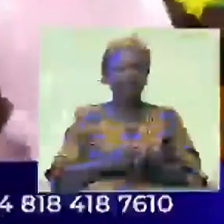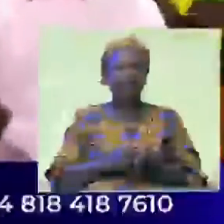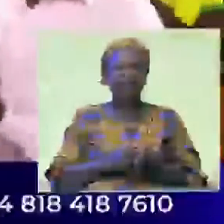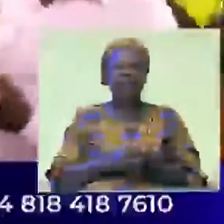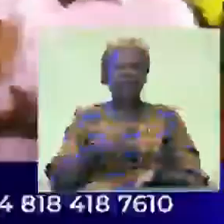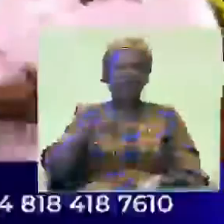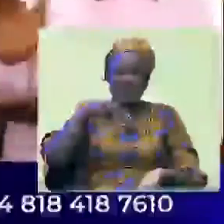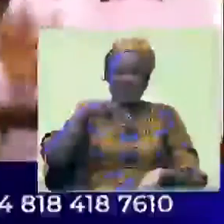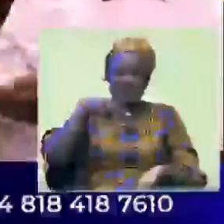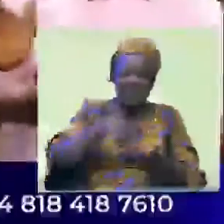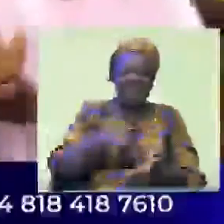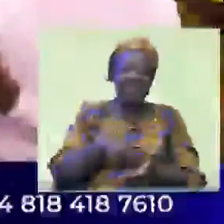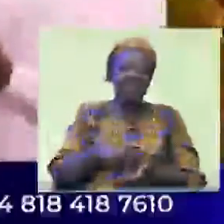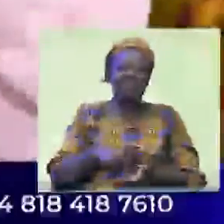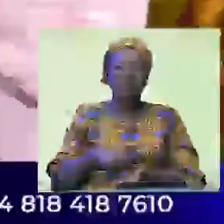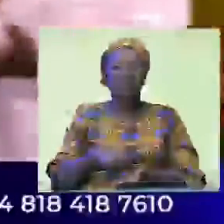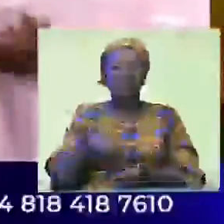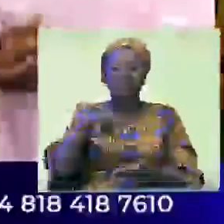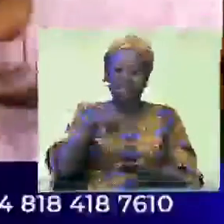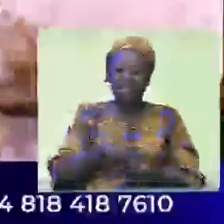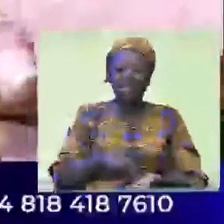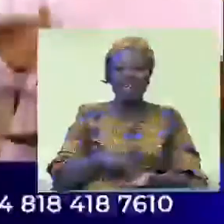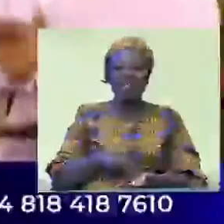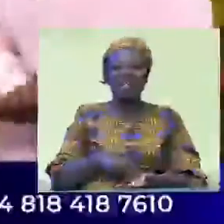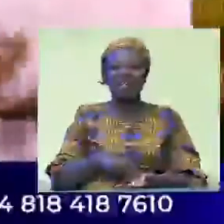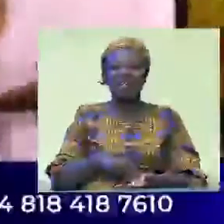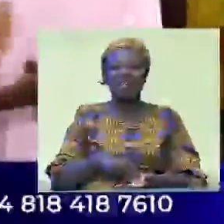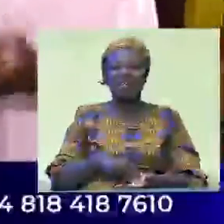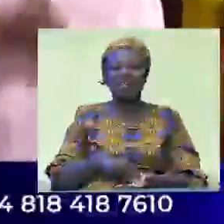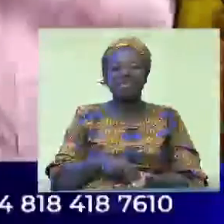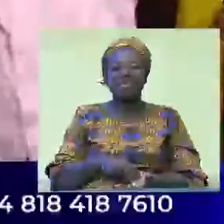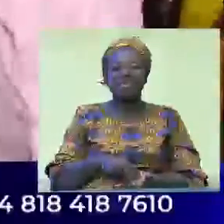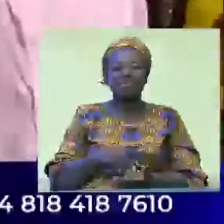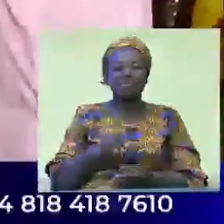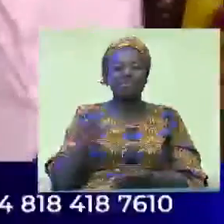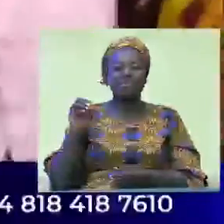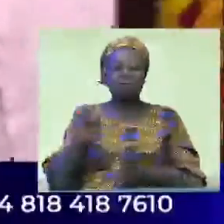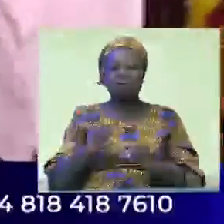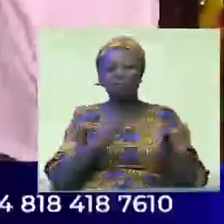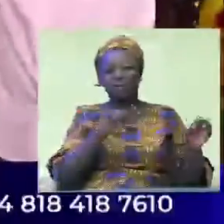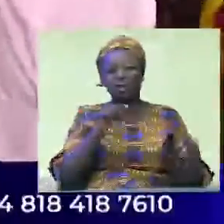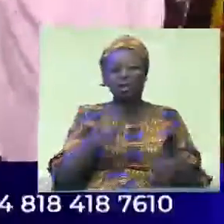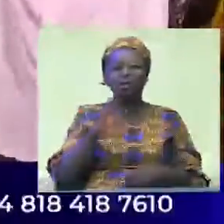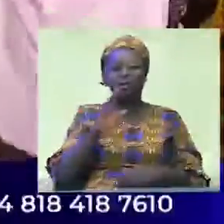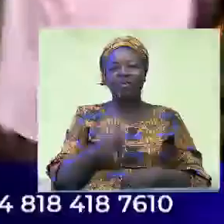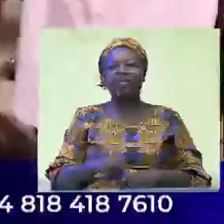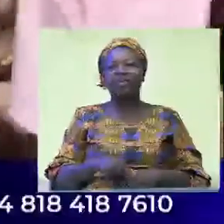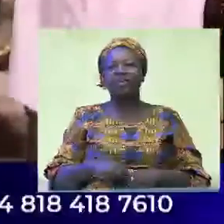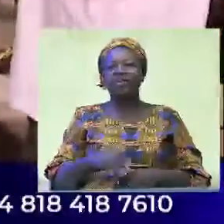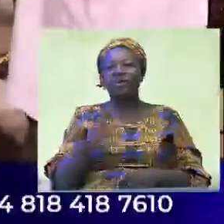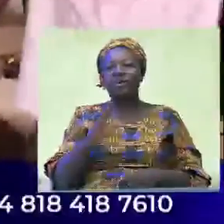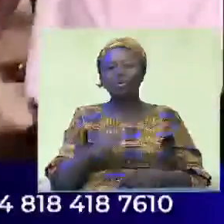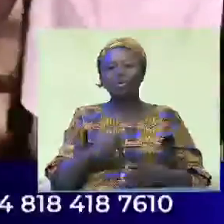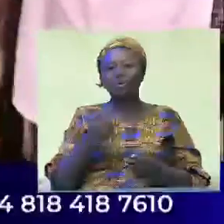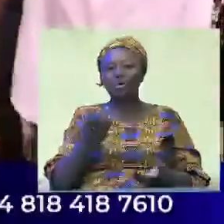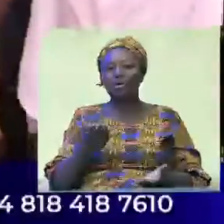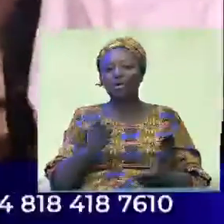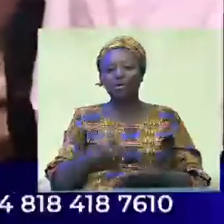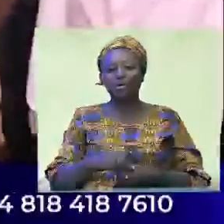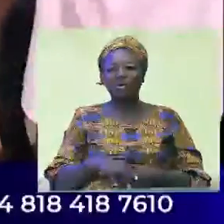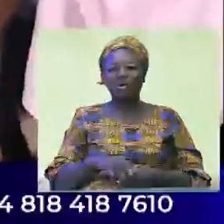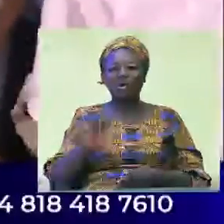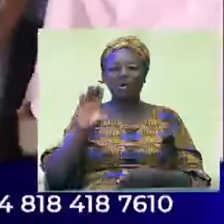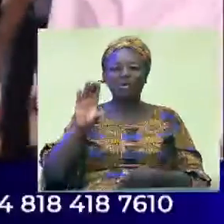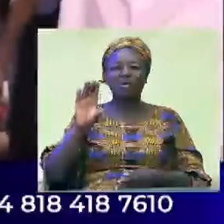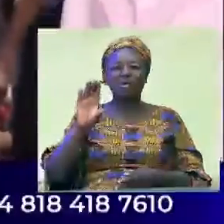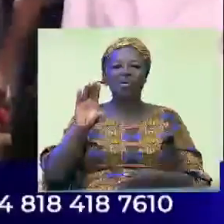Lord have done it. Rise up. Drop your walker. Drop your crutches.